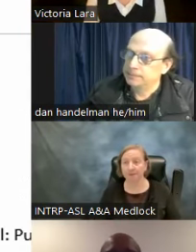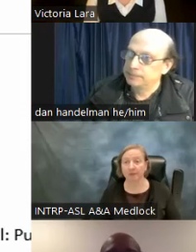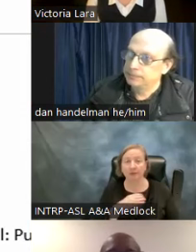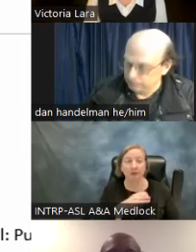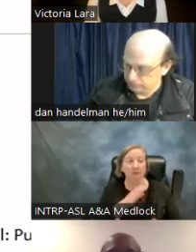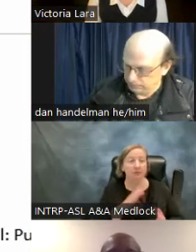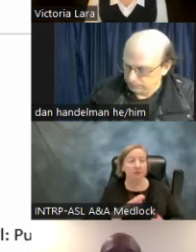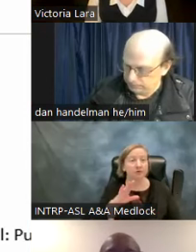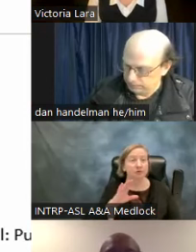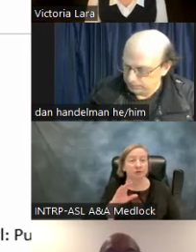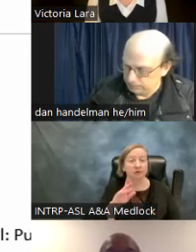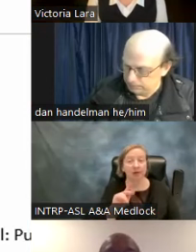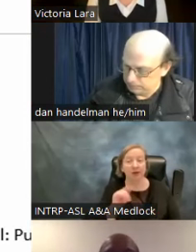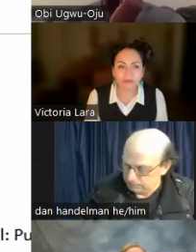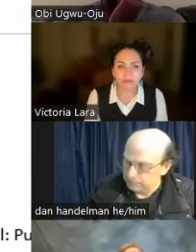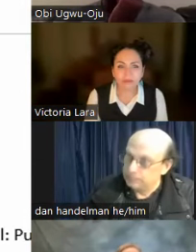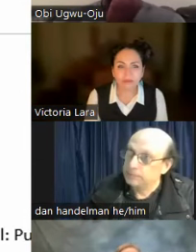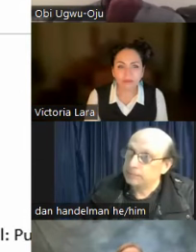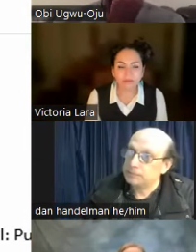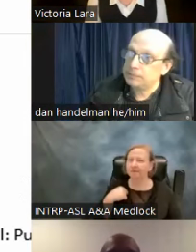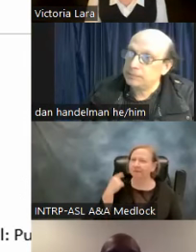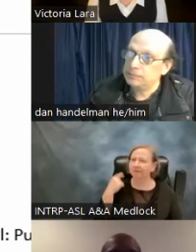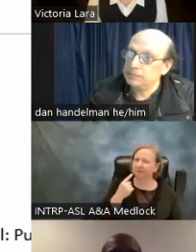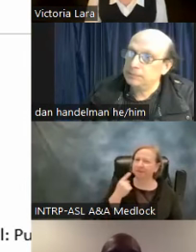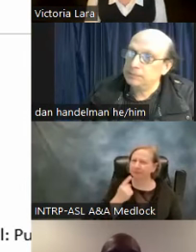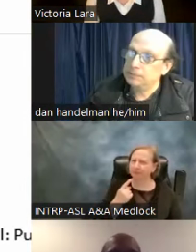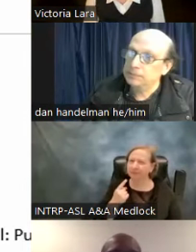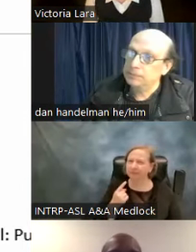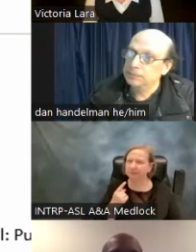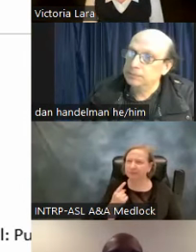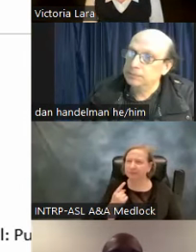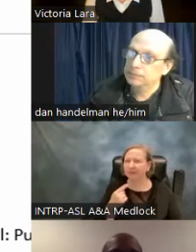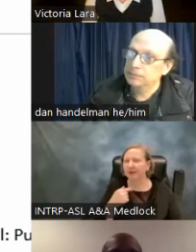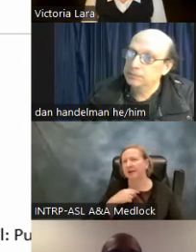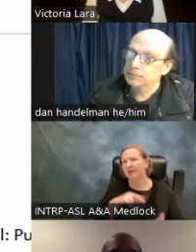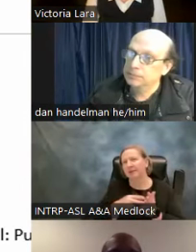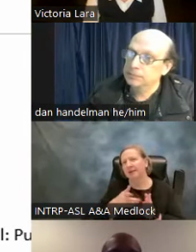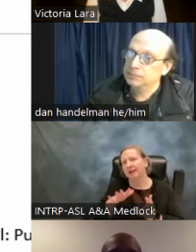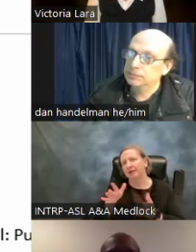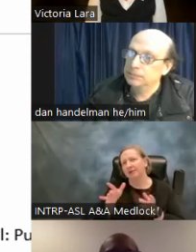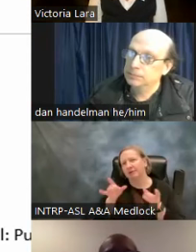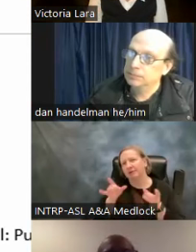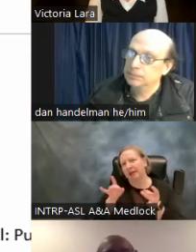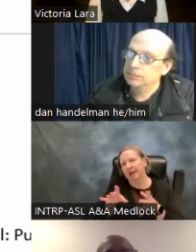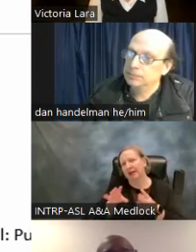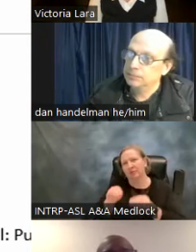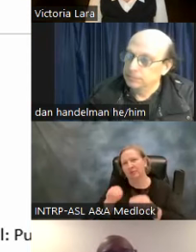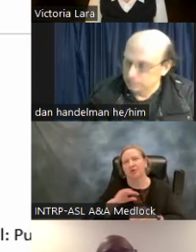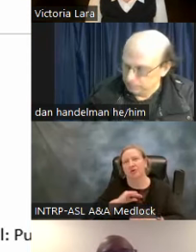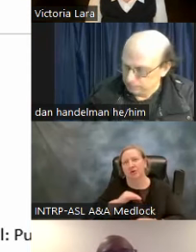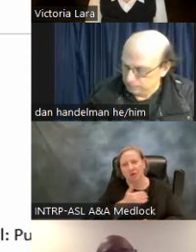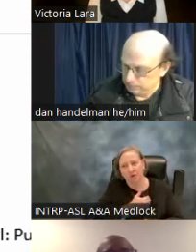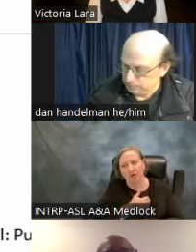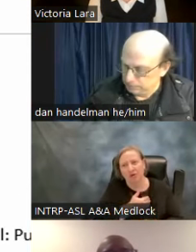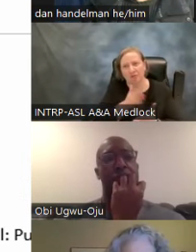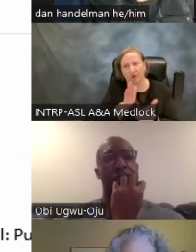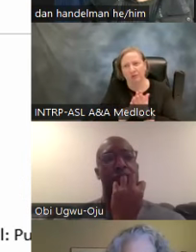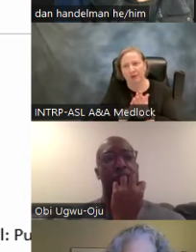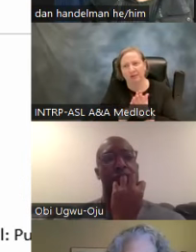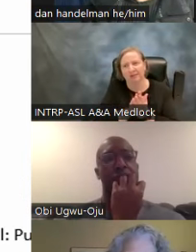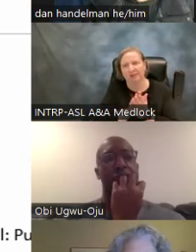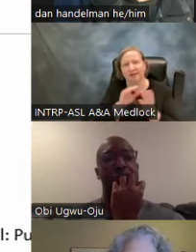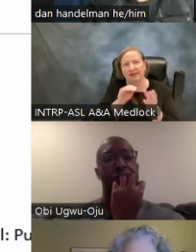Commissioner Catherine? So I wonder, I mean, I sort of hate to put our requests in